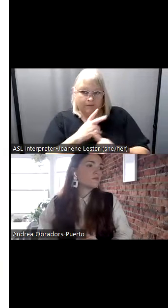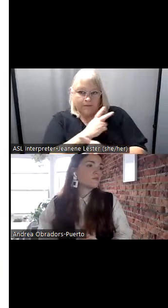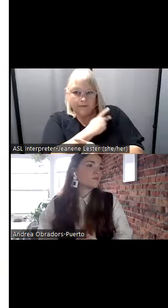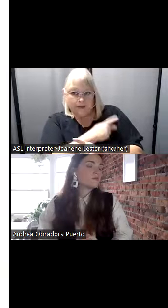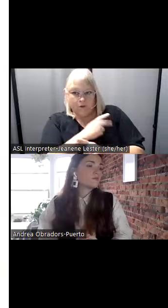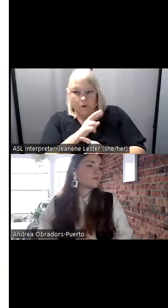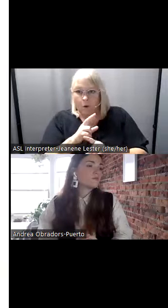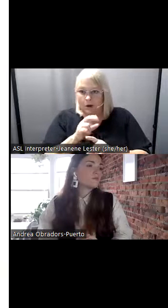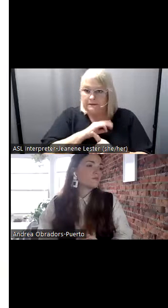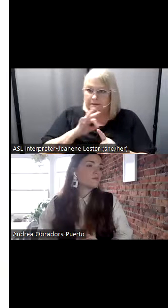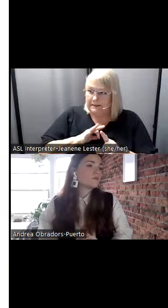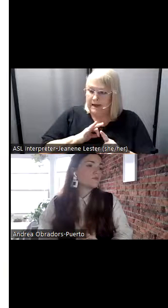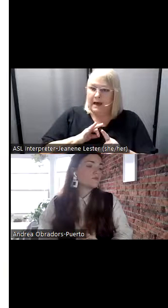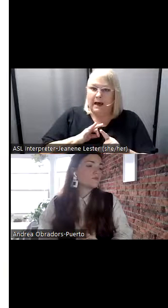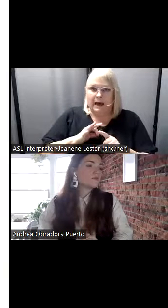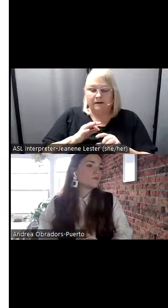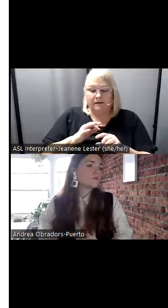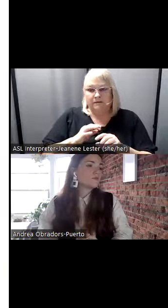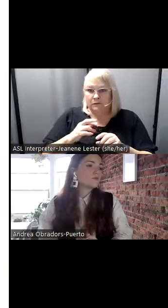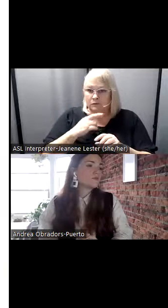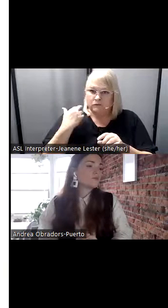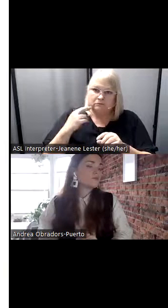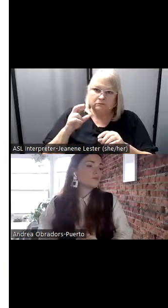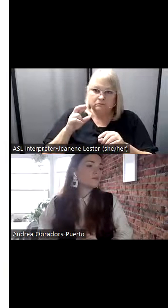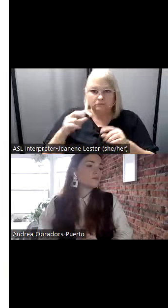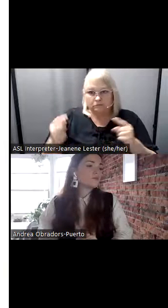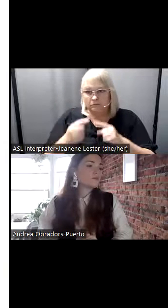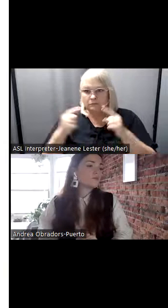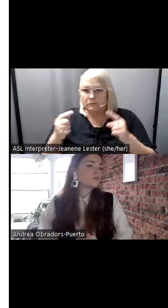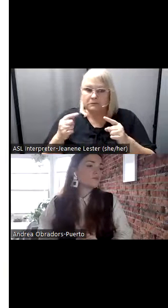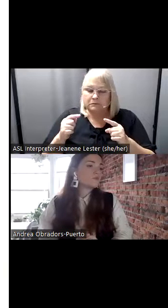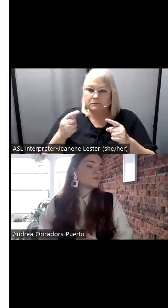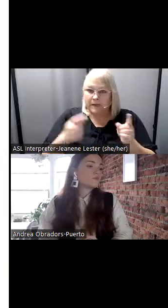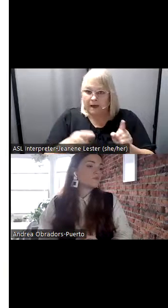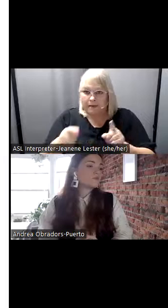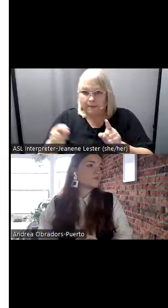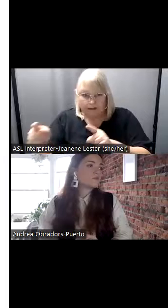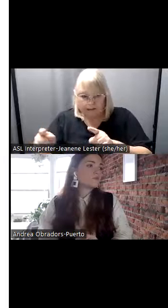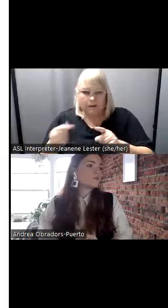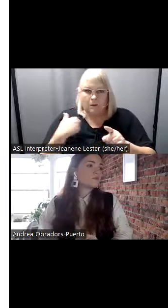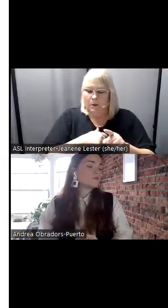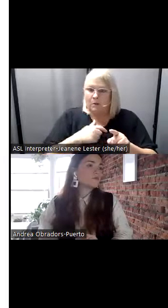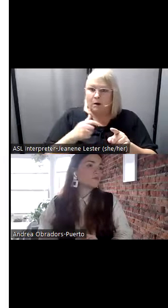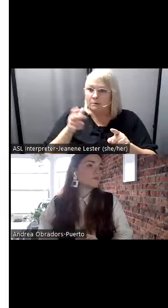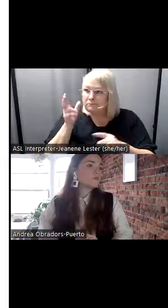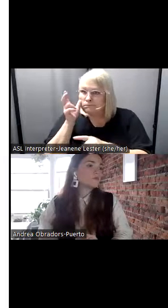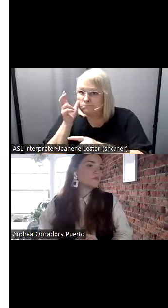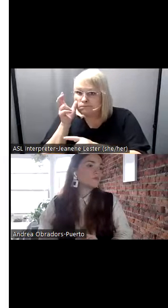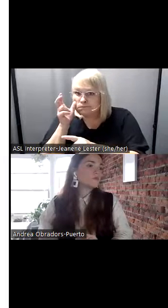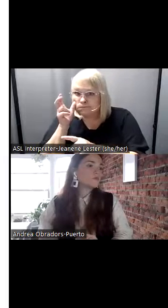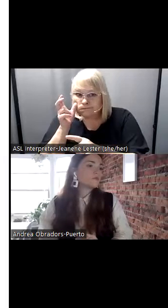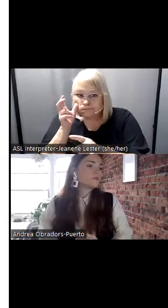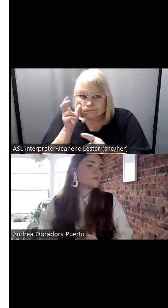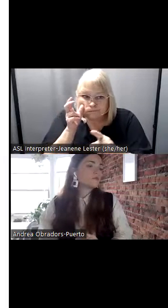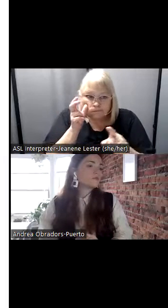or risks. We wanted to listen to the people that entered into the system. We wanted to